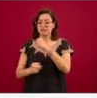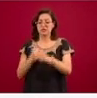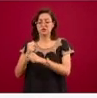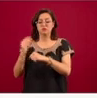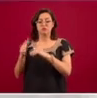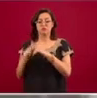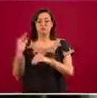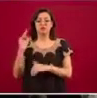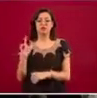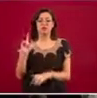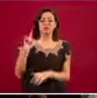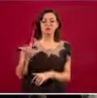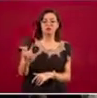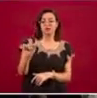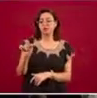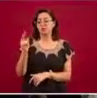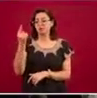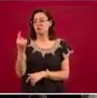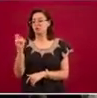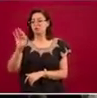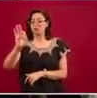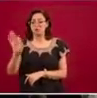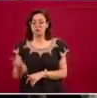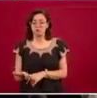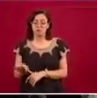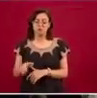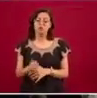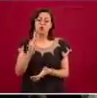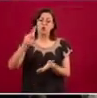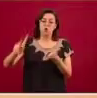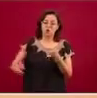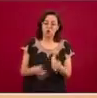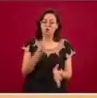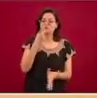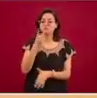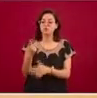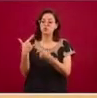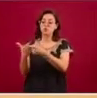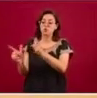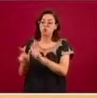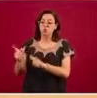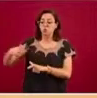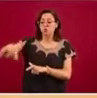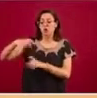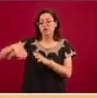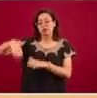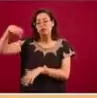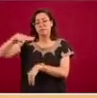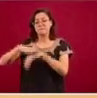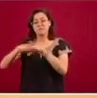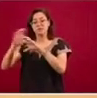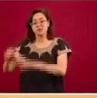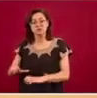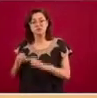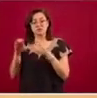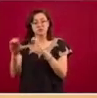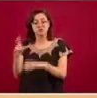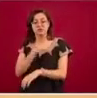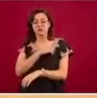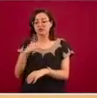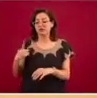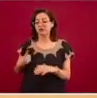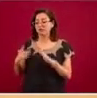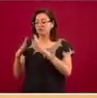And now we can take a look at the over 60 age group. The fatality rate has increased. Now is